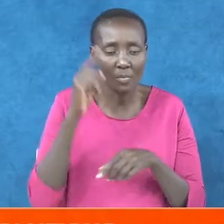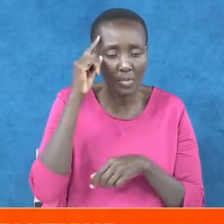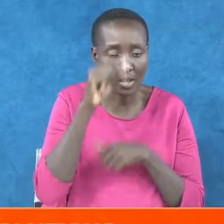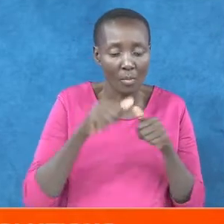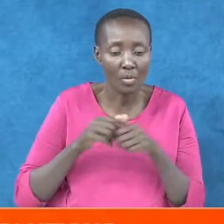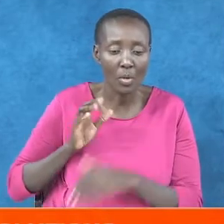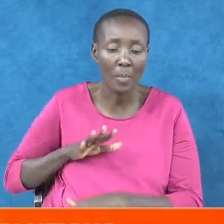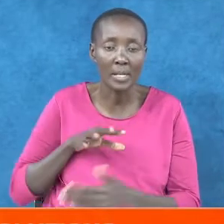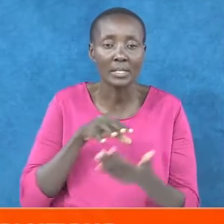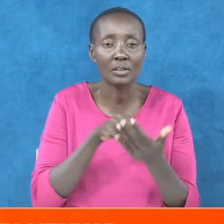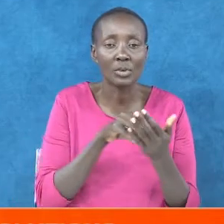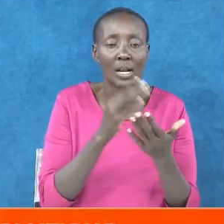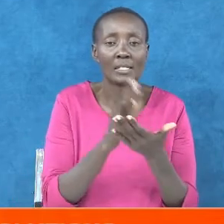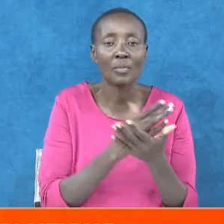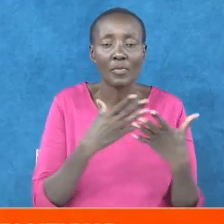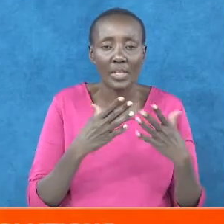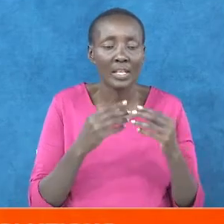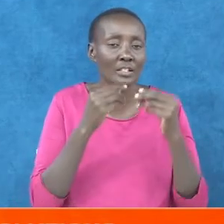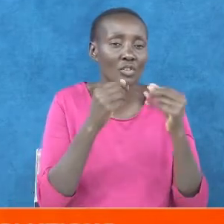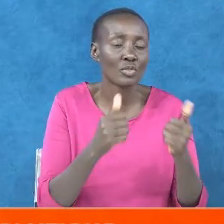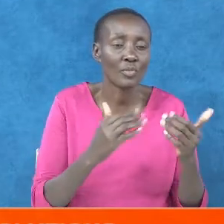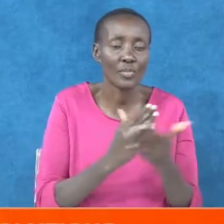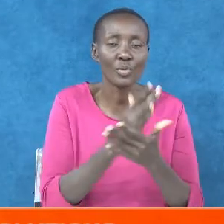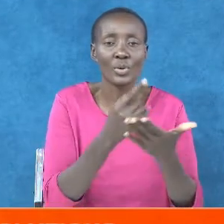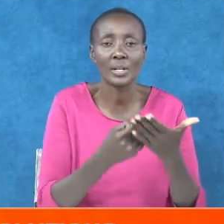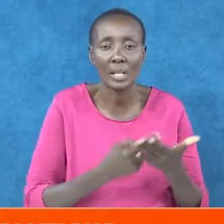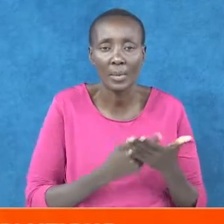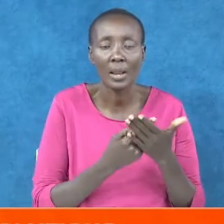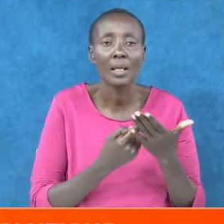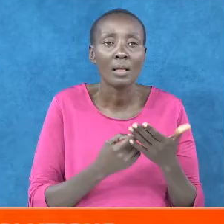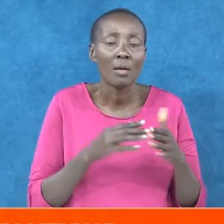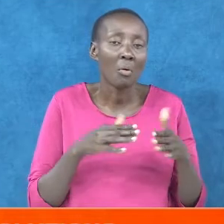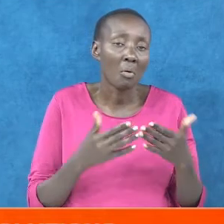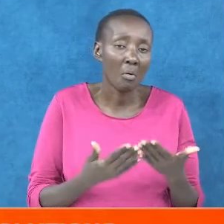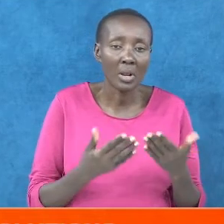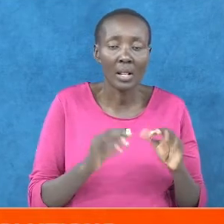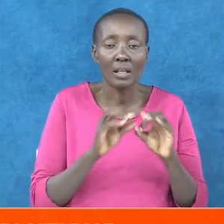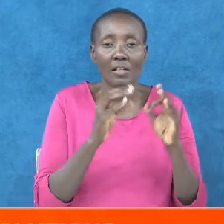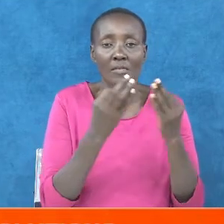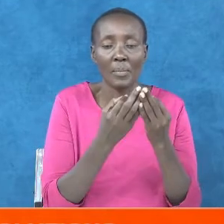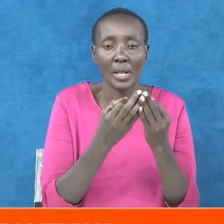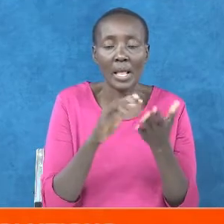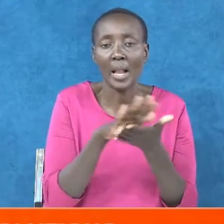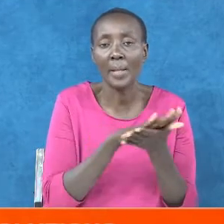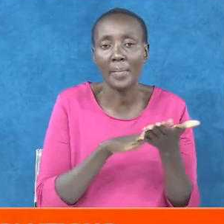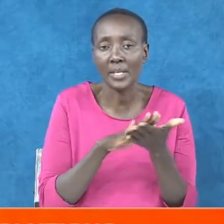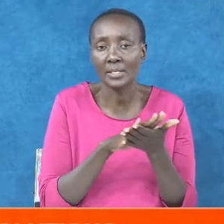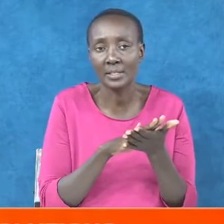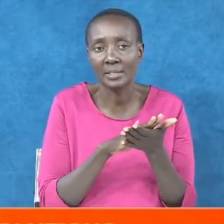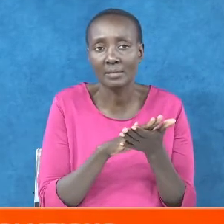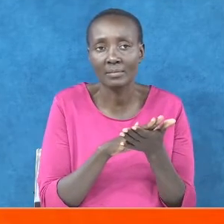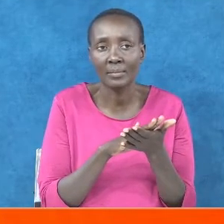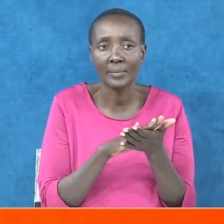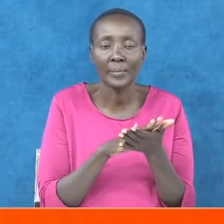in these situations where some of these things are resolved through reconciliation or informally within family settings or filial